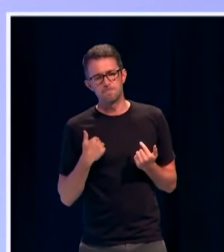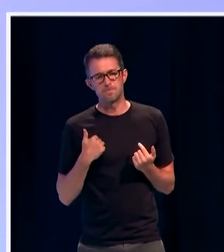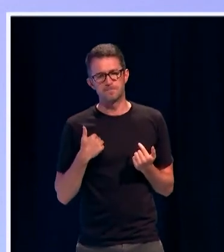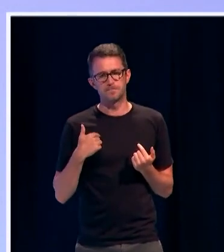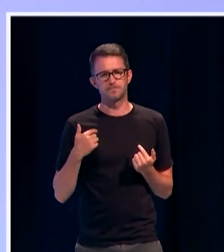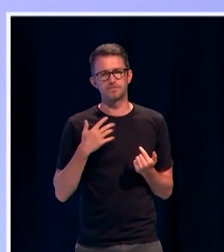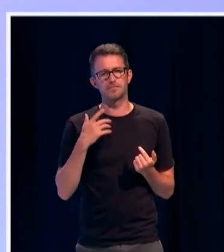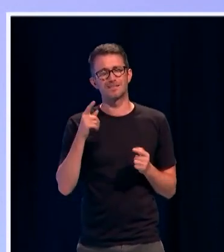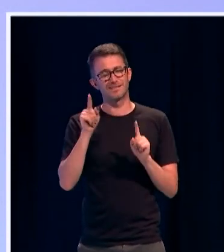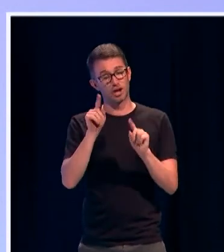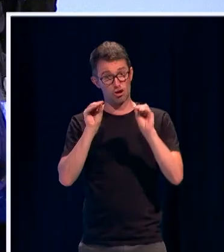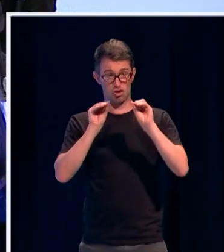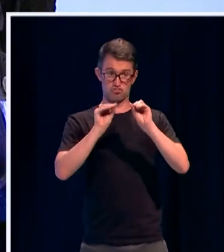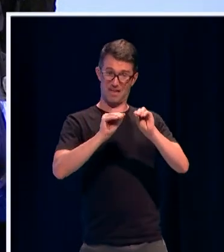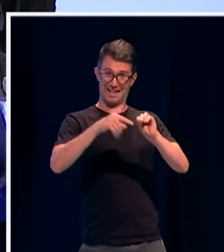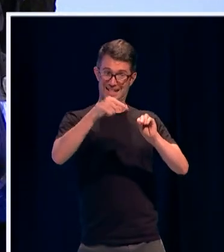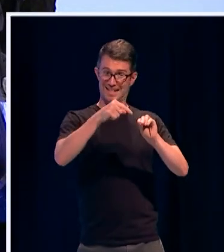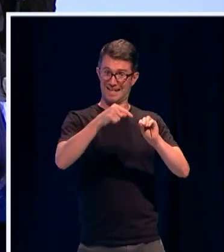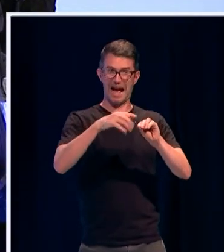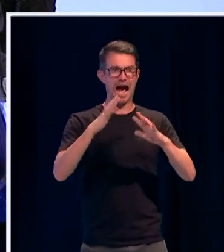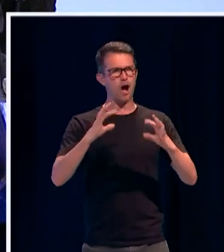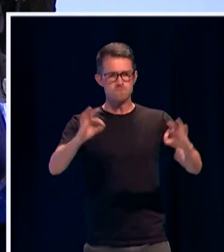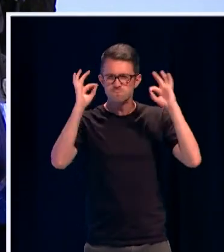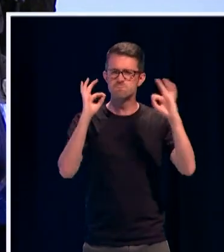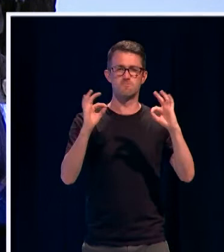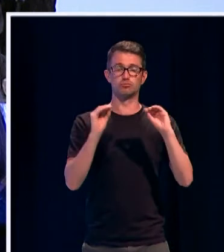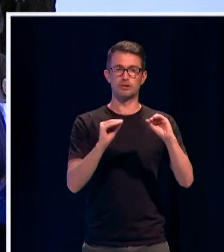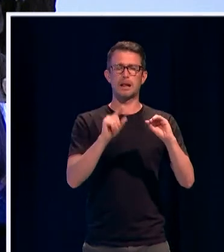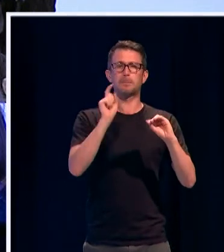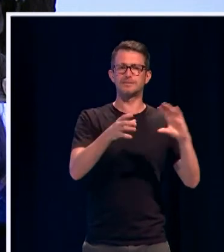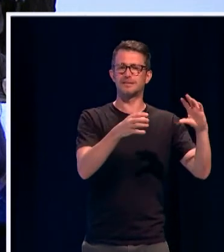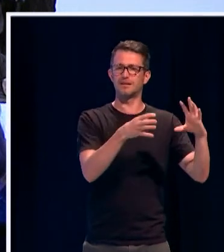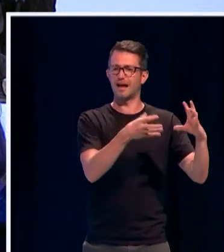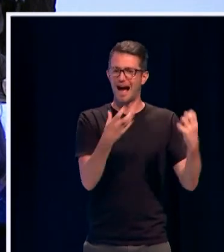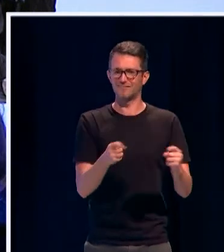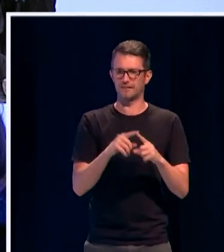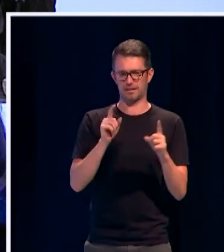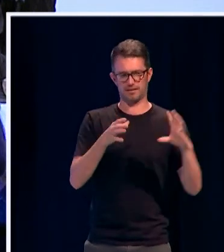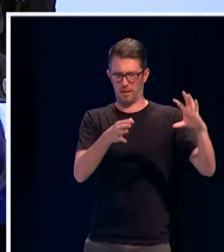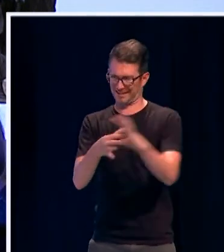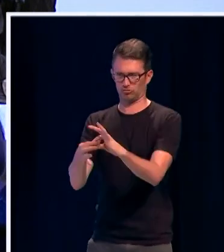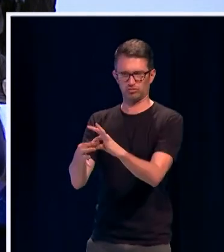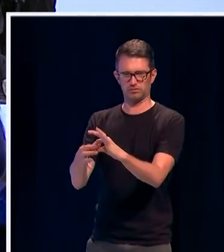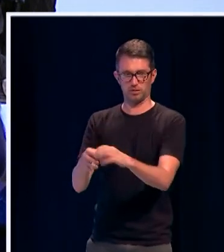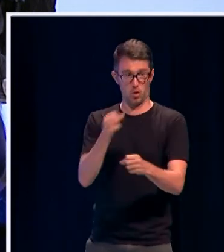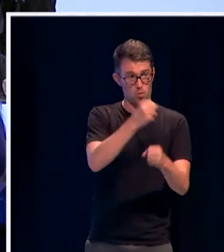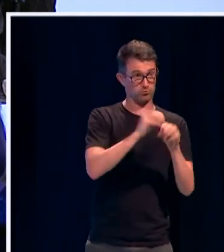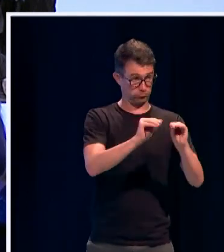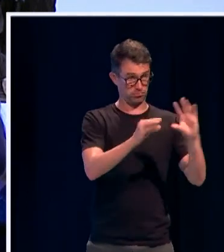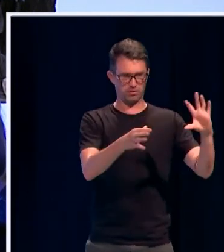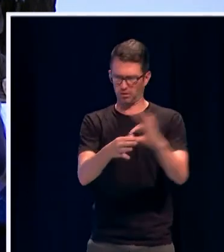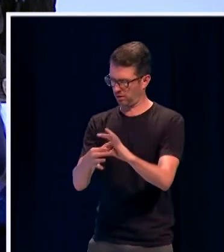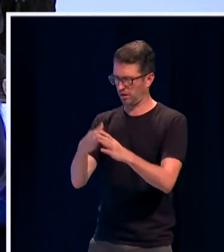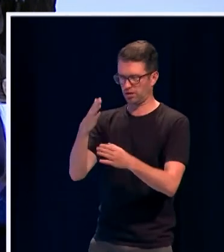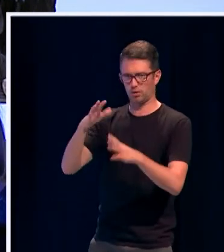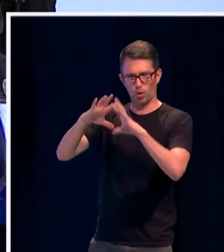perspective as a donor representative, if we actually invest in capacity building of DPOs, What we need to do afterwards is then continue to